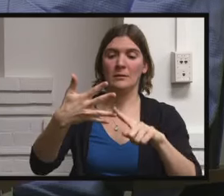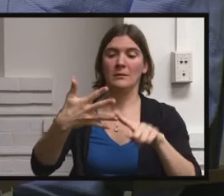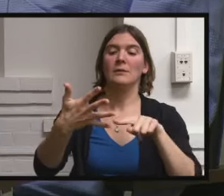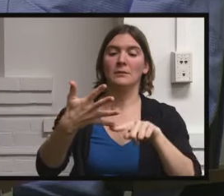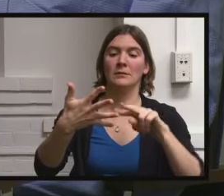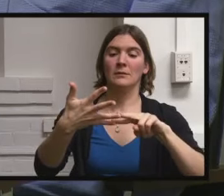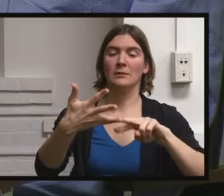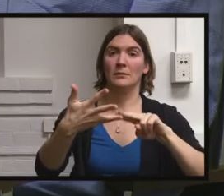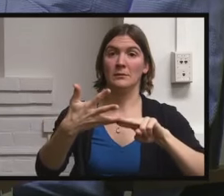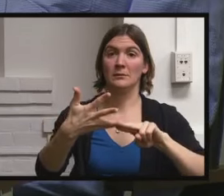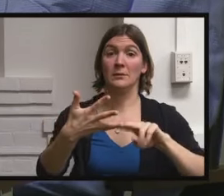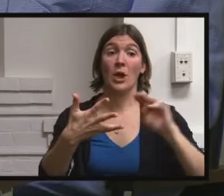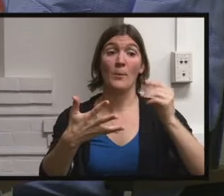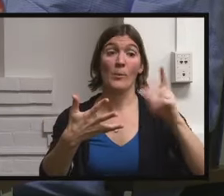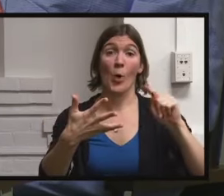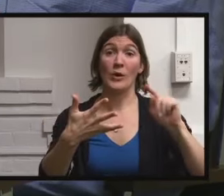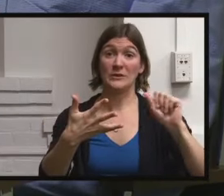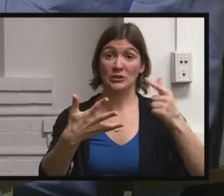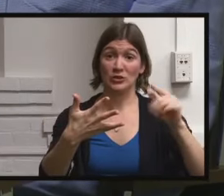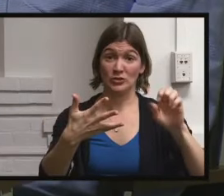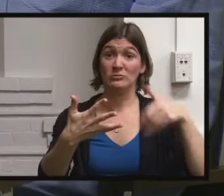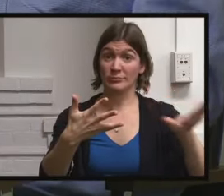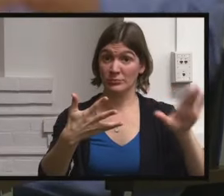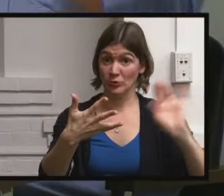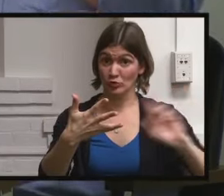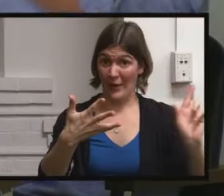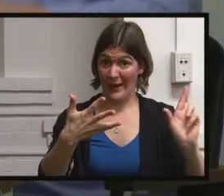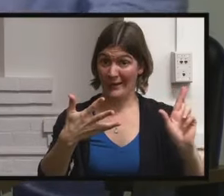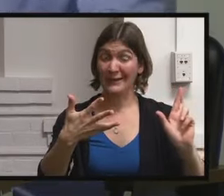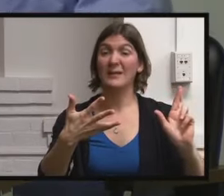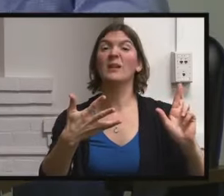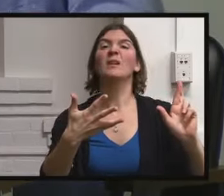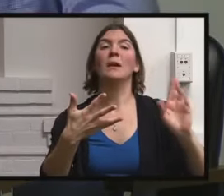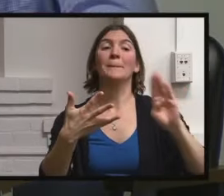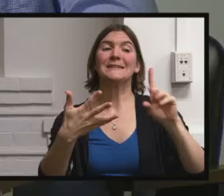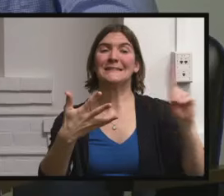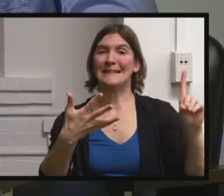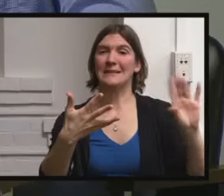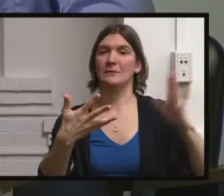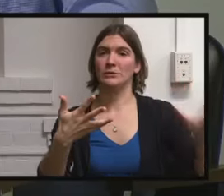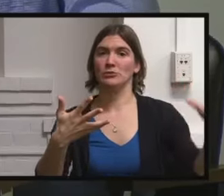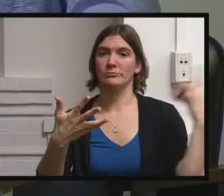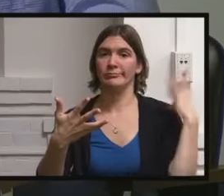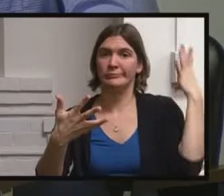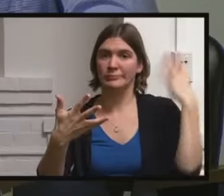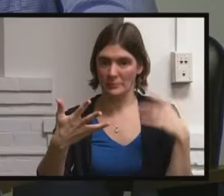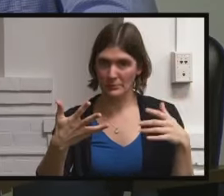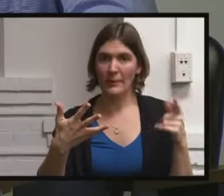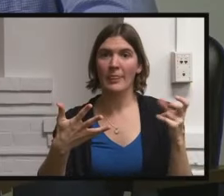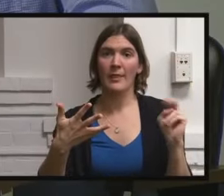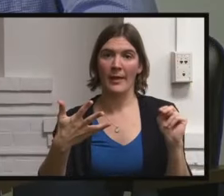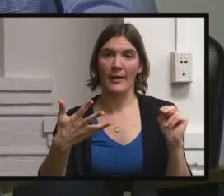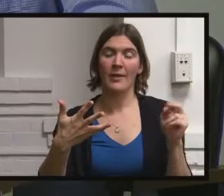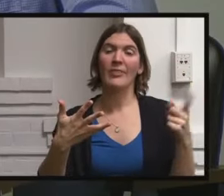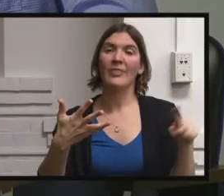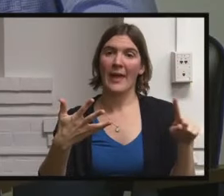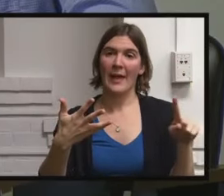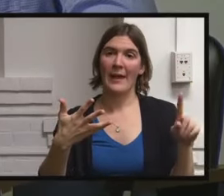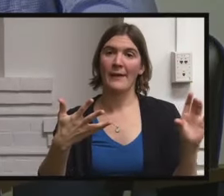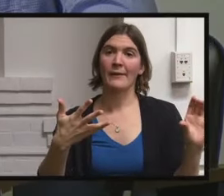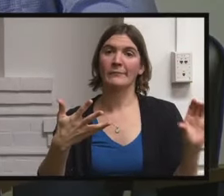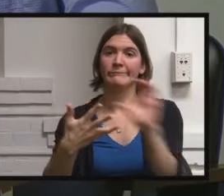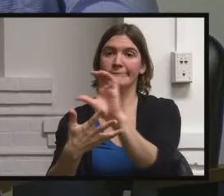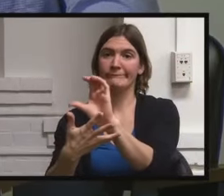mortgages on those parcels and complete or allow the Brattleboro Development Credit Corporation to proceed